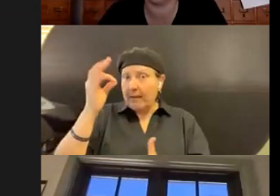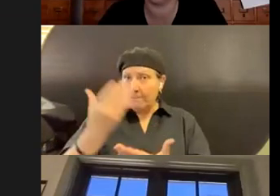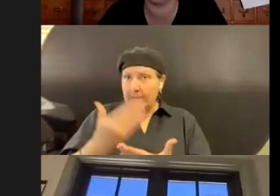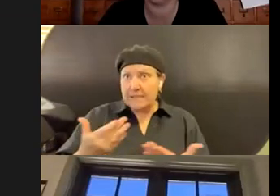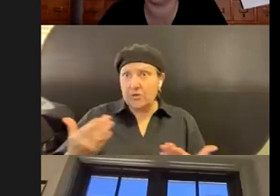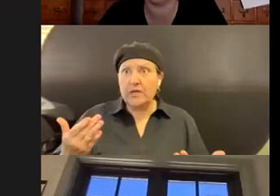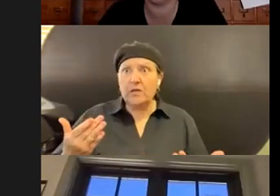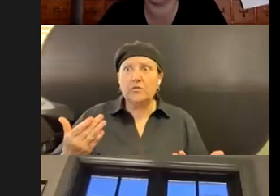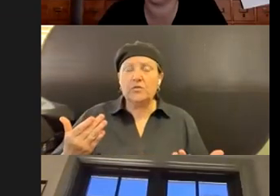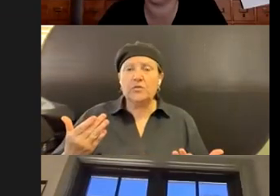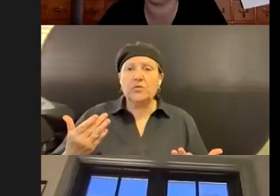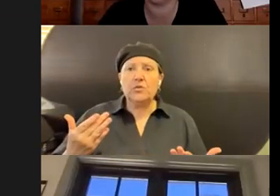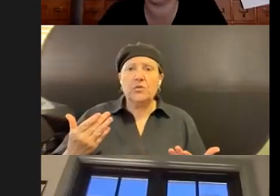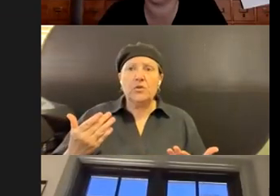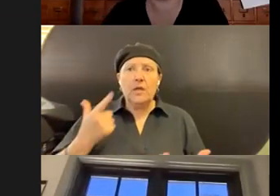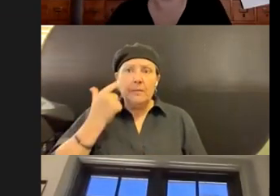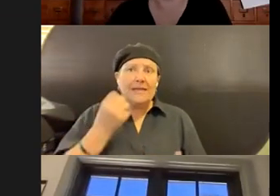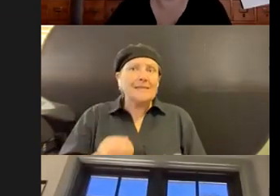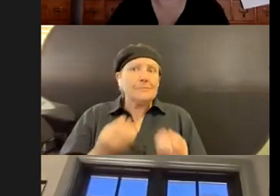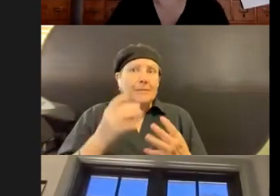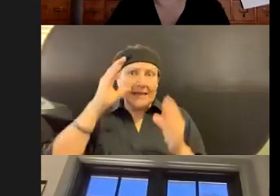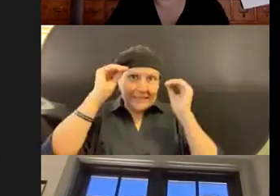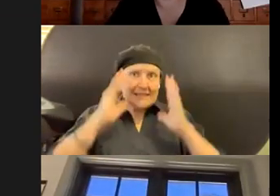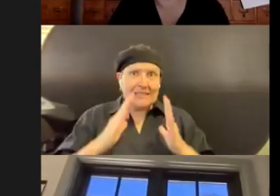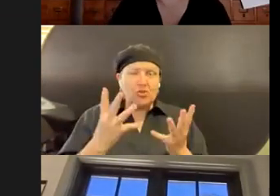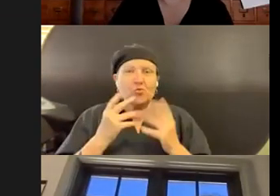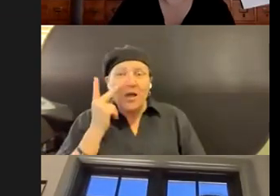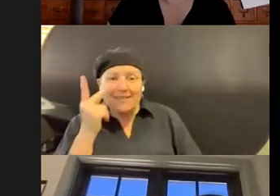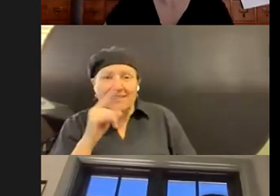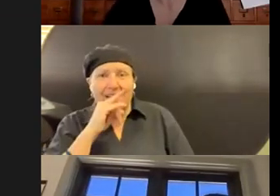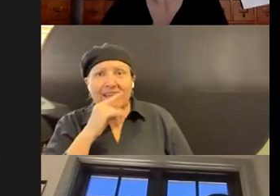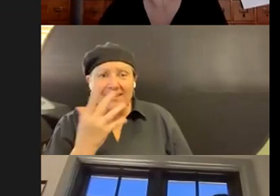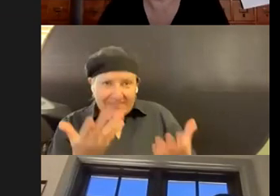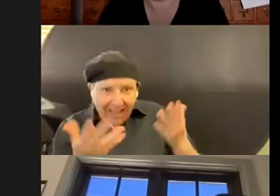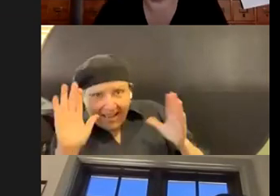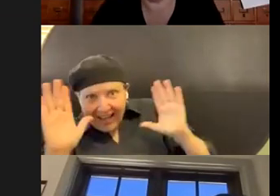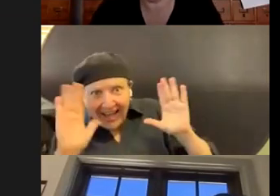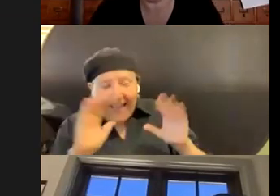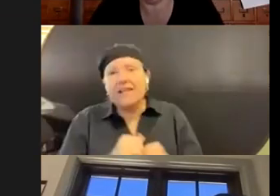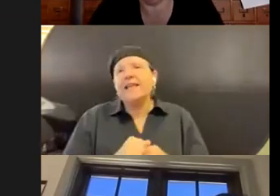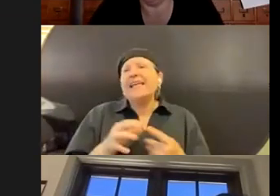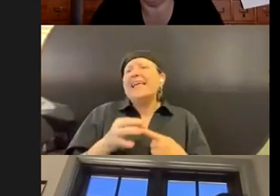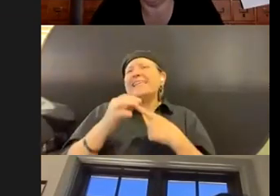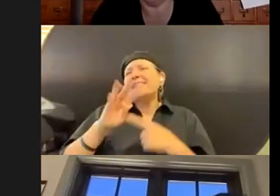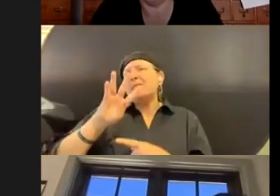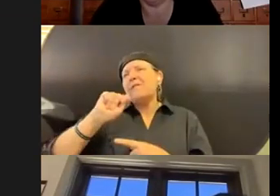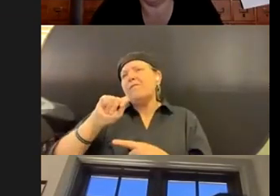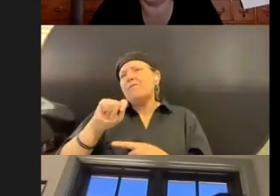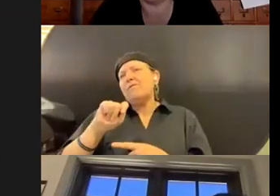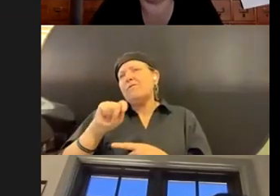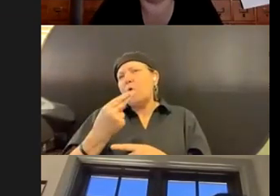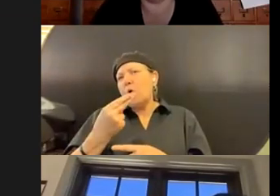is because a lot of the teachers want to see their children. So I think with the exception of 4th and 5th grade,